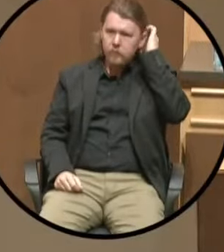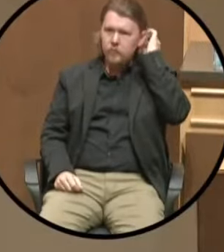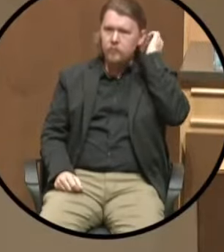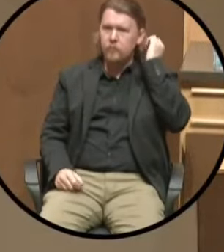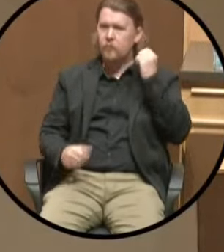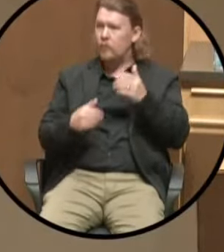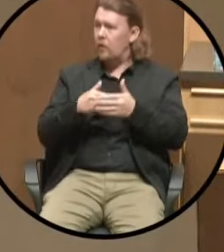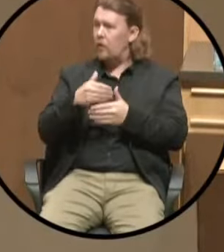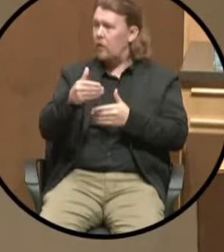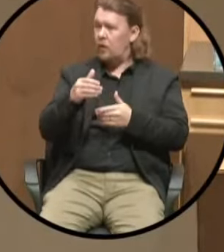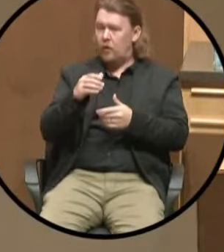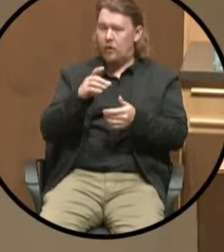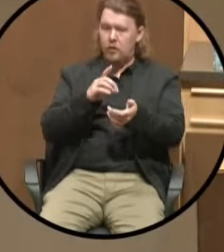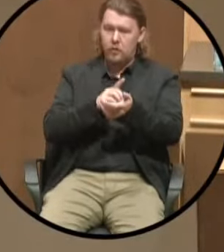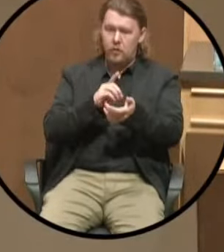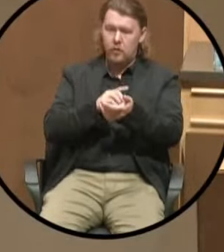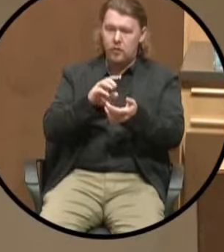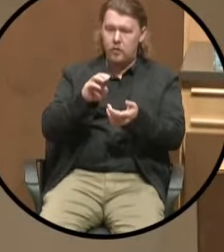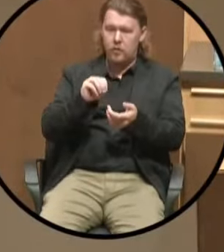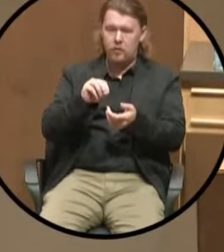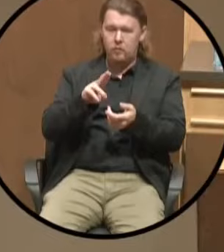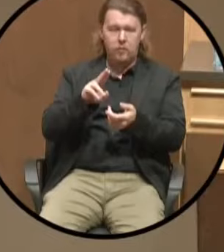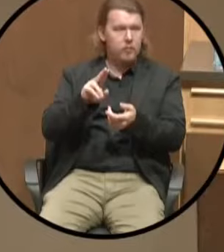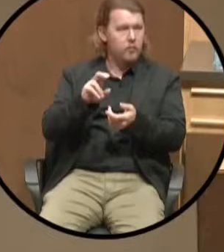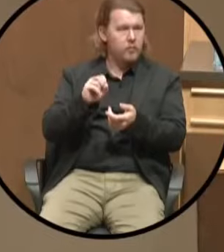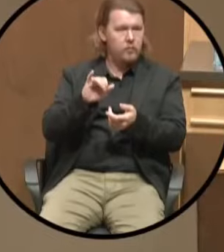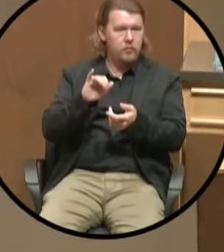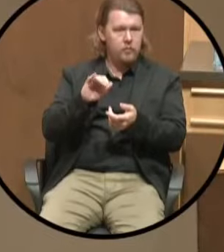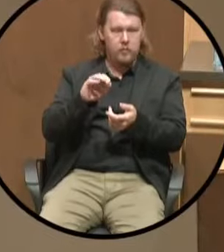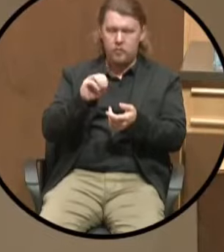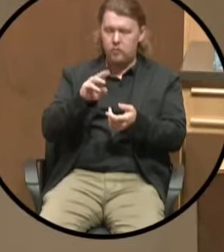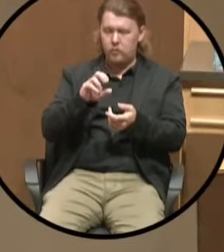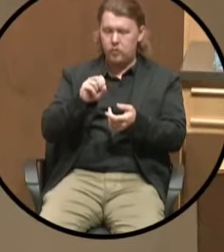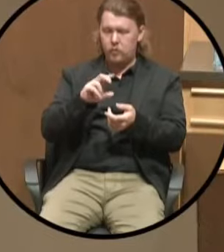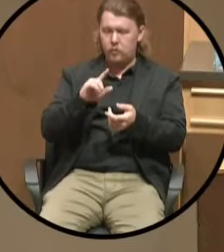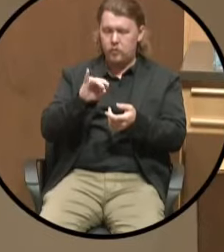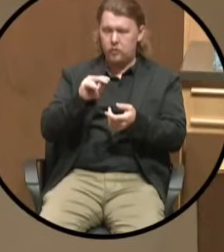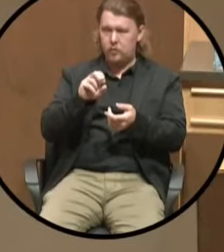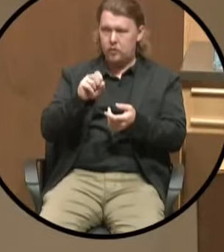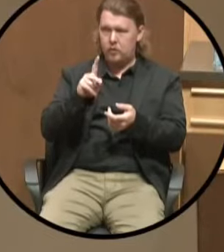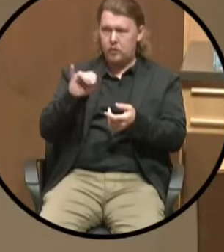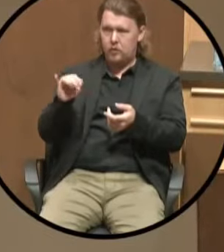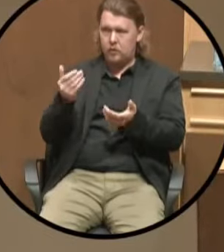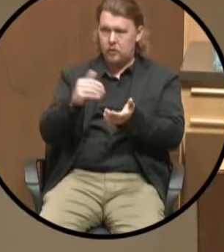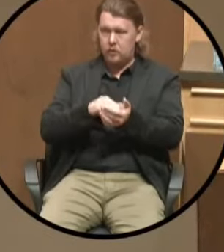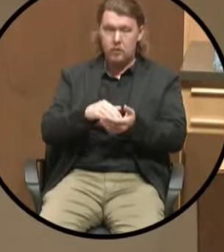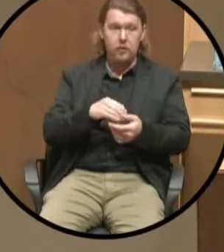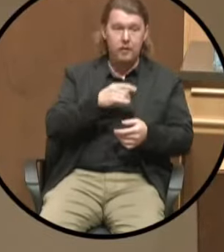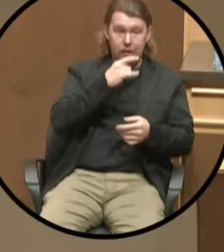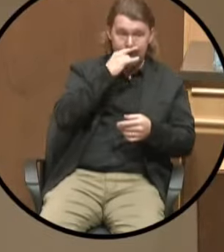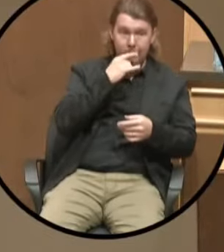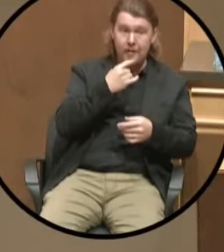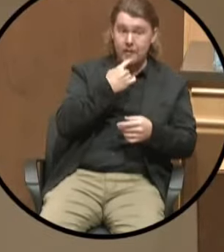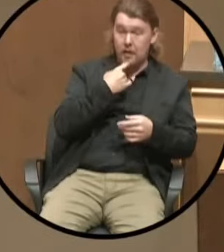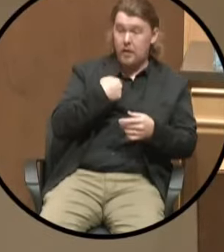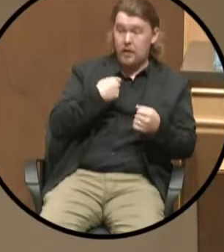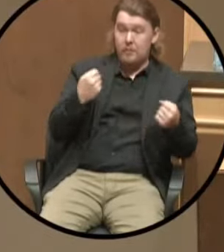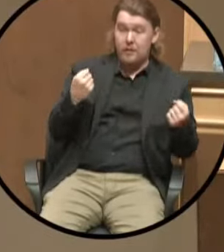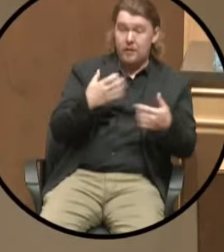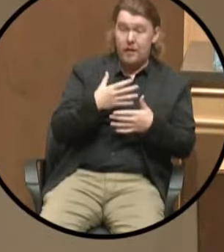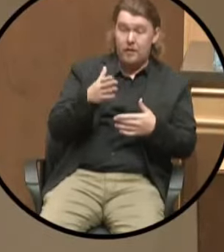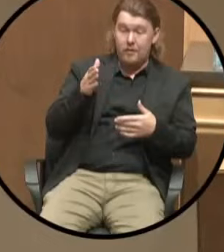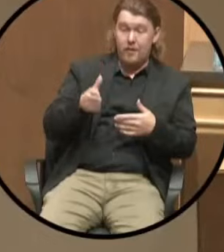Dr. Musinski again. Felicia, who's a parent at Windermere High School, said she is scared of the side effects. What do you say to